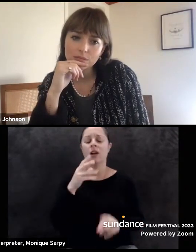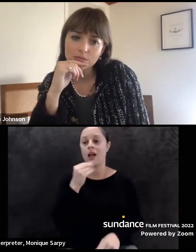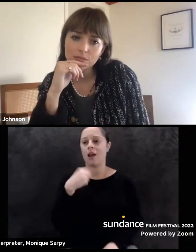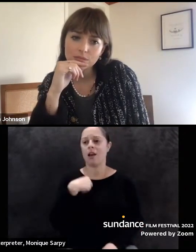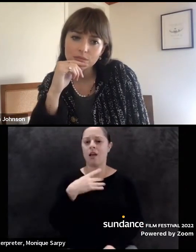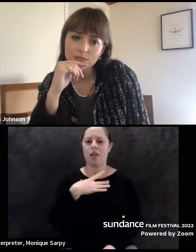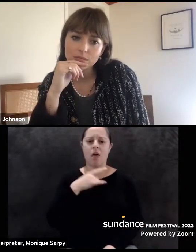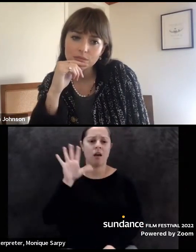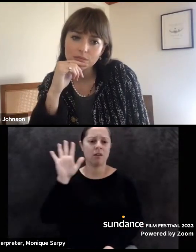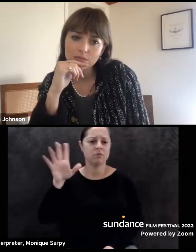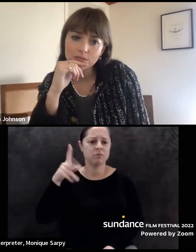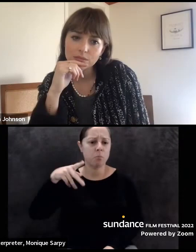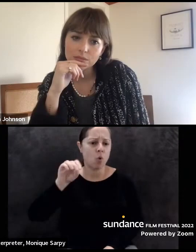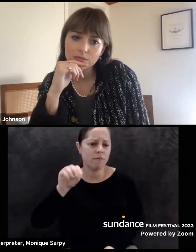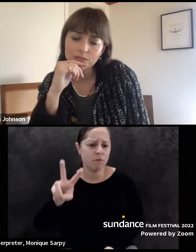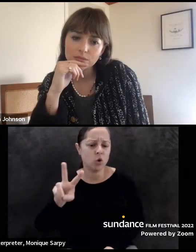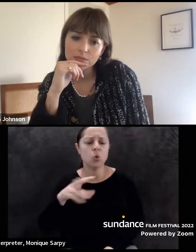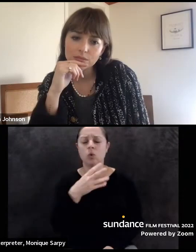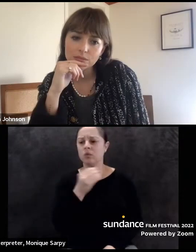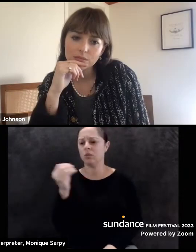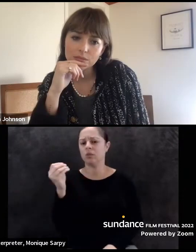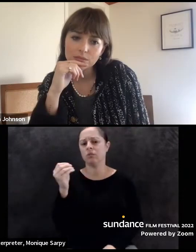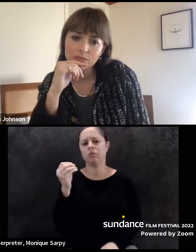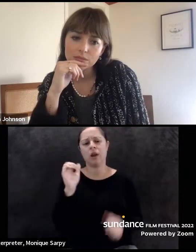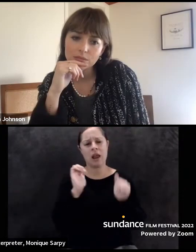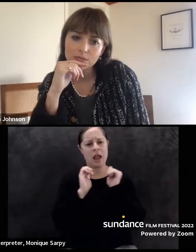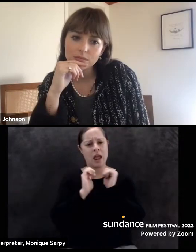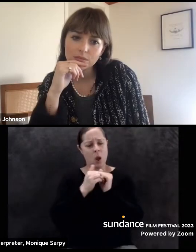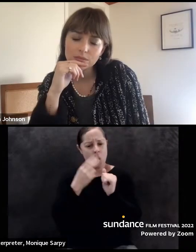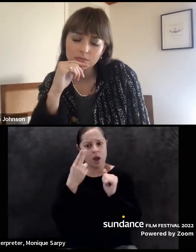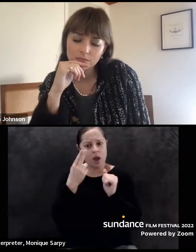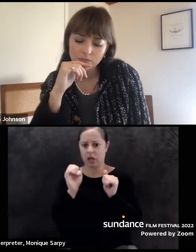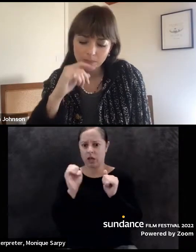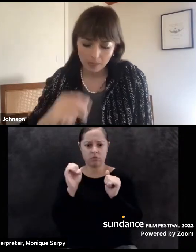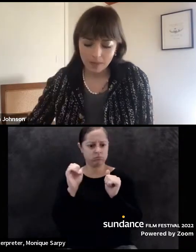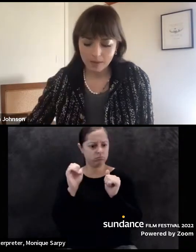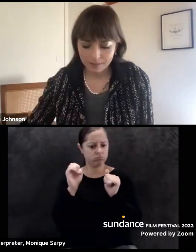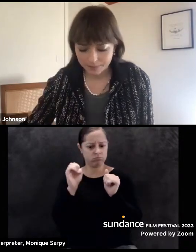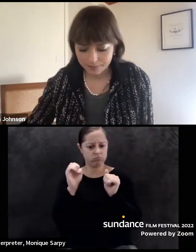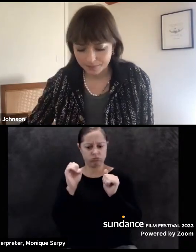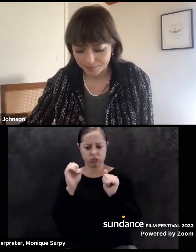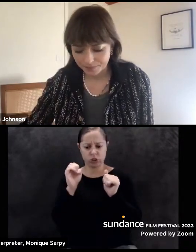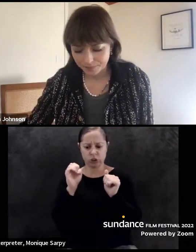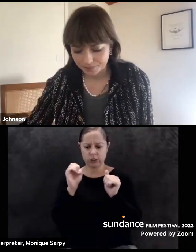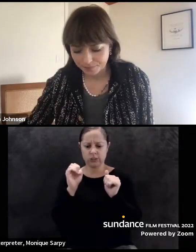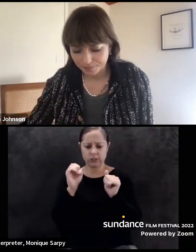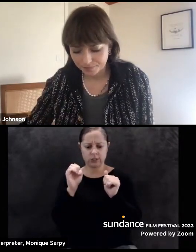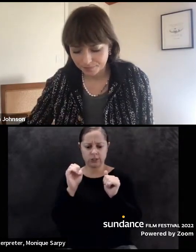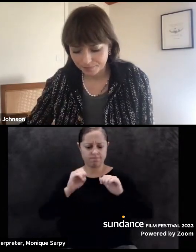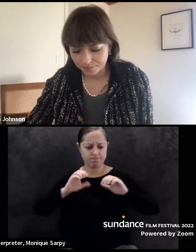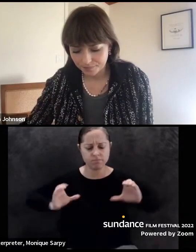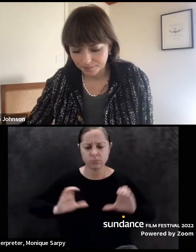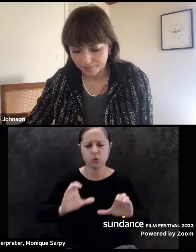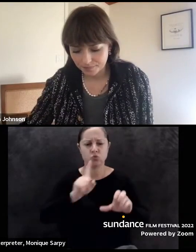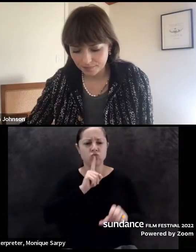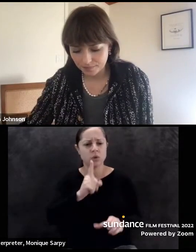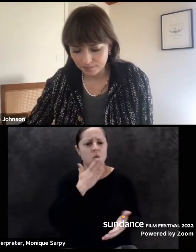of views and how he really, I think he attacks that so well. I